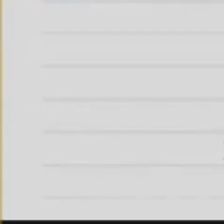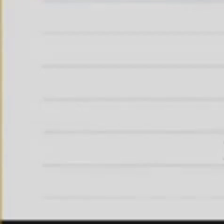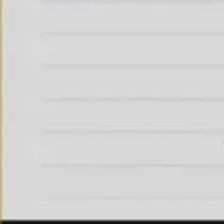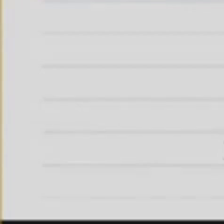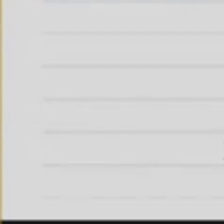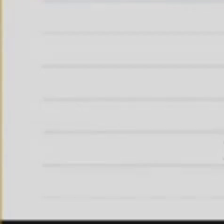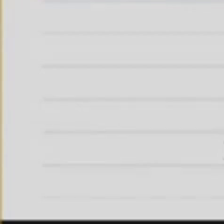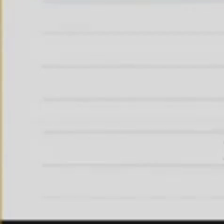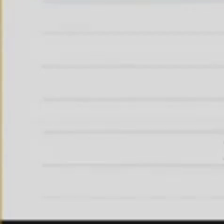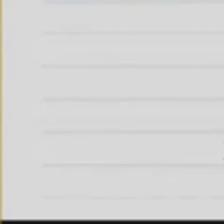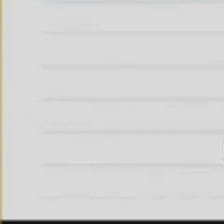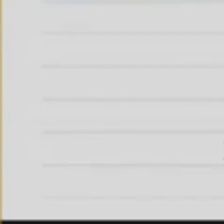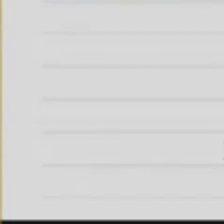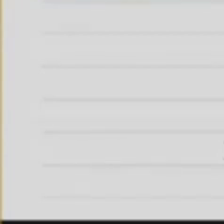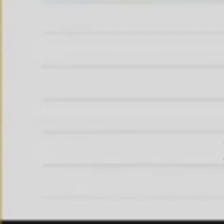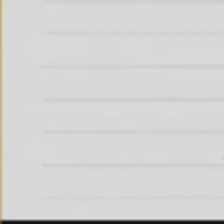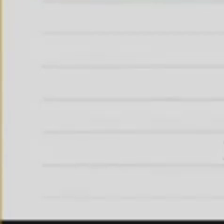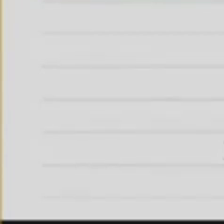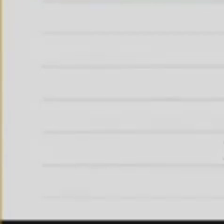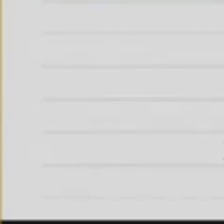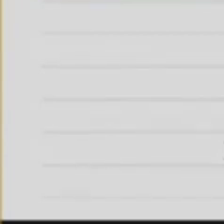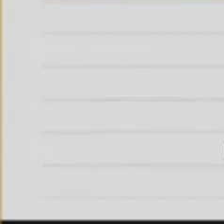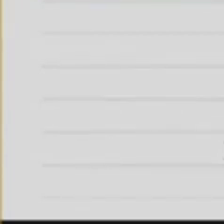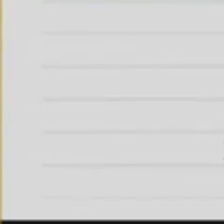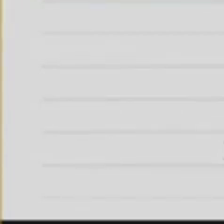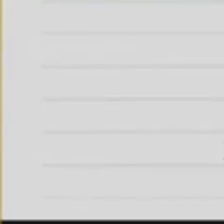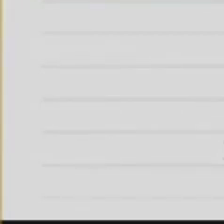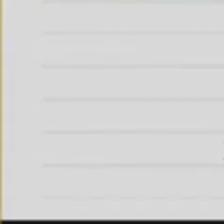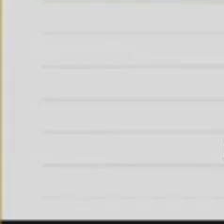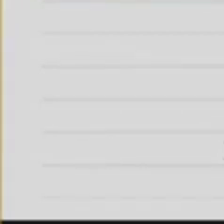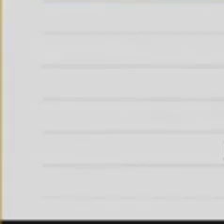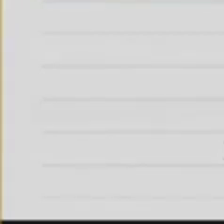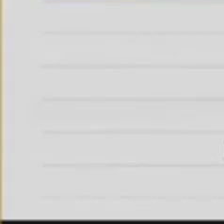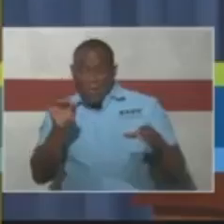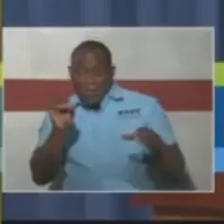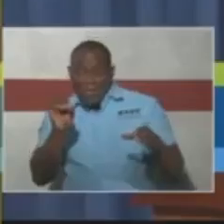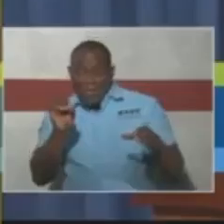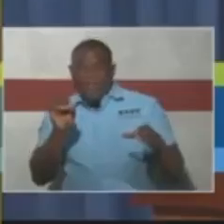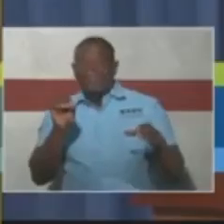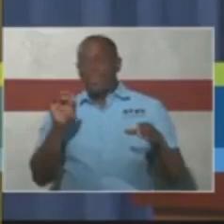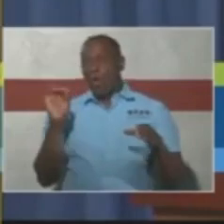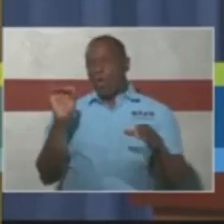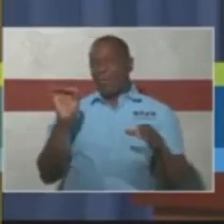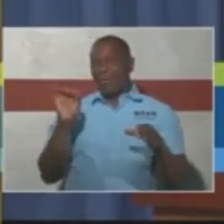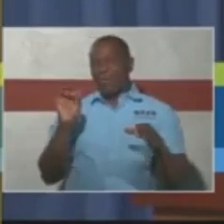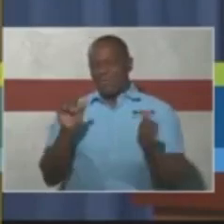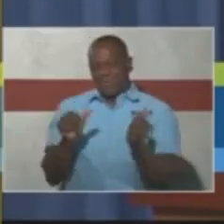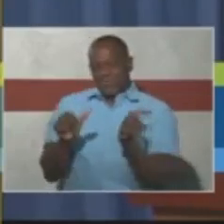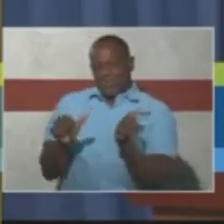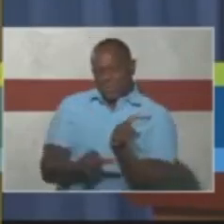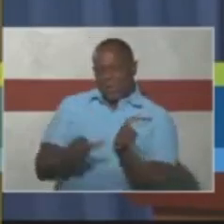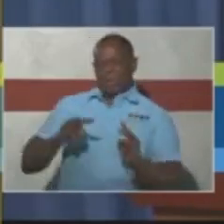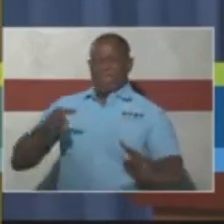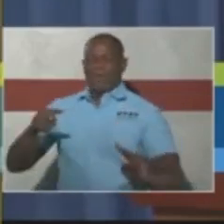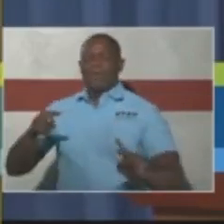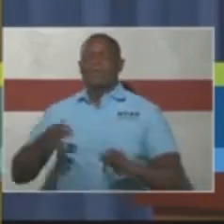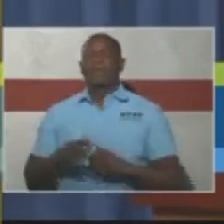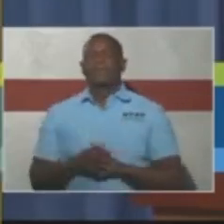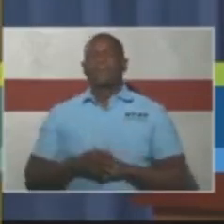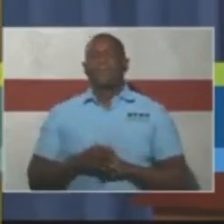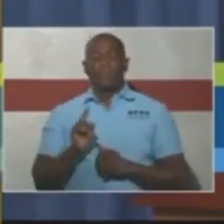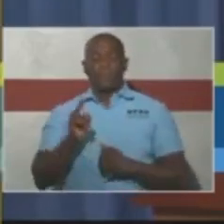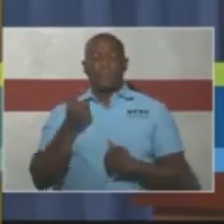for spread for this virus that has not left the population. We first detected Omicron in Trinidad and Tobago in